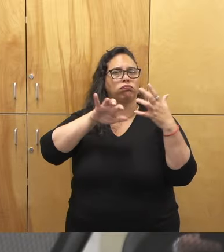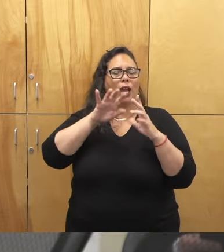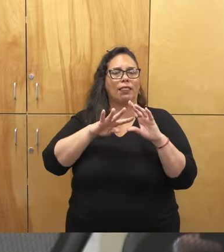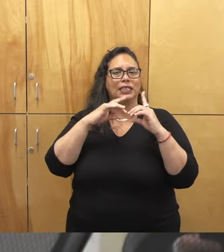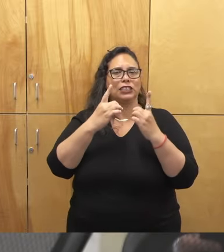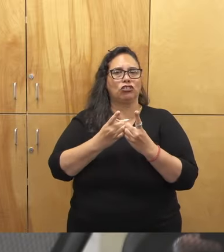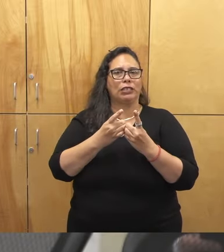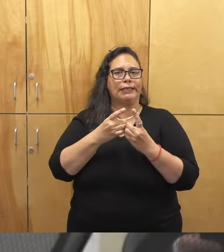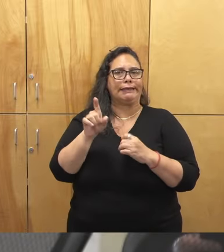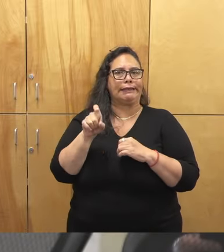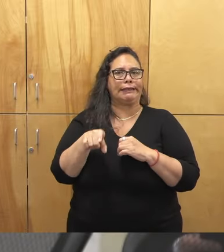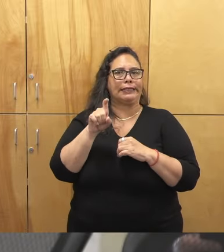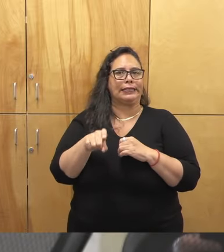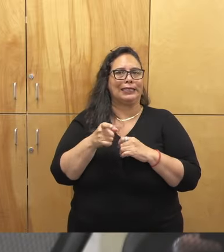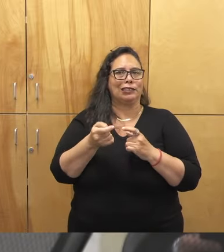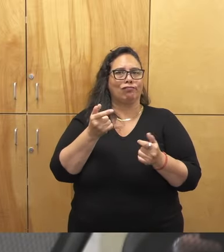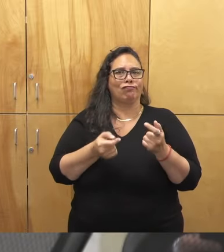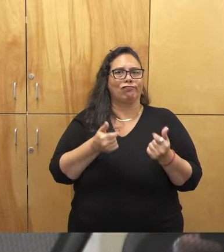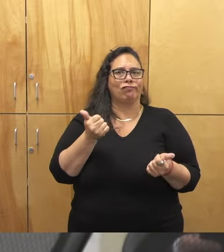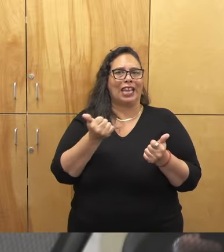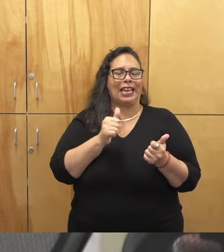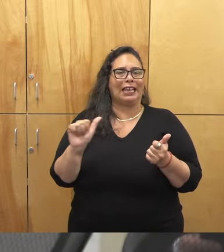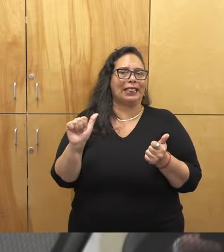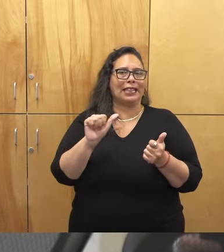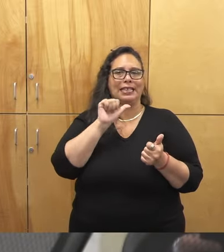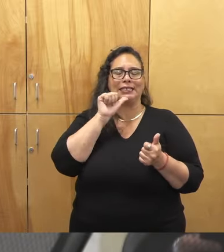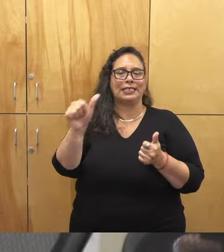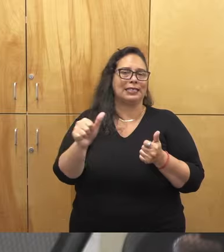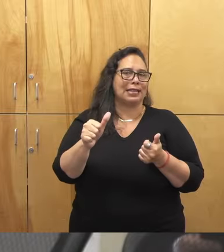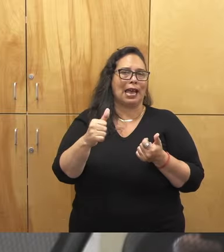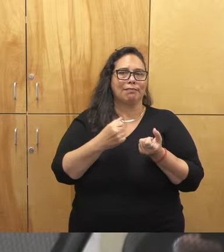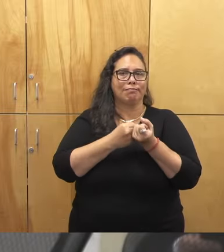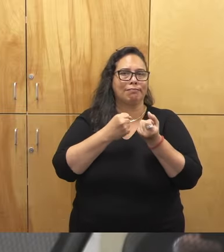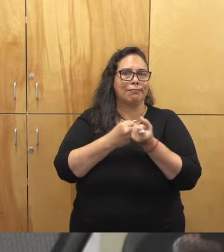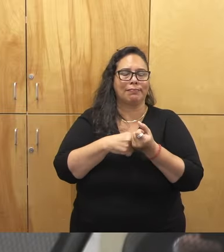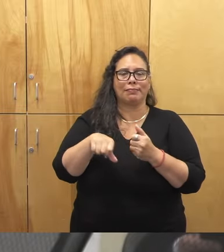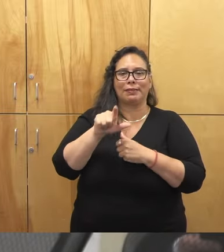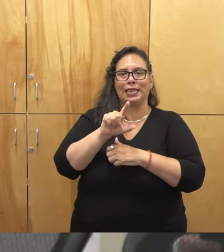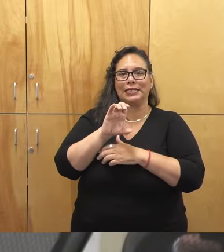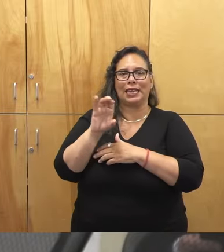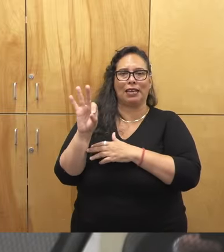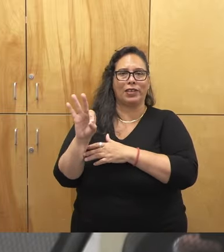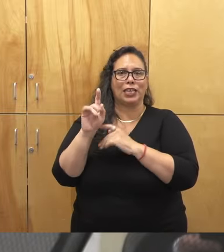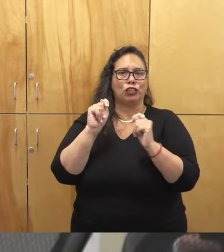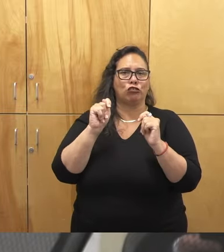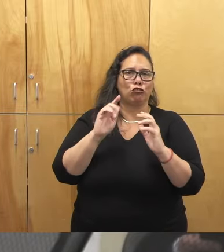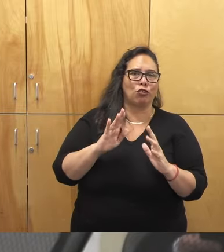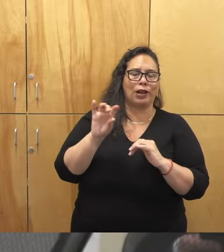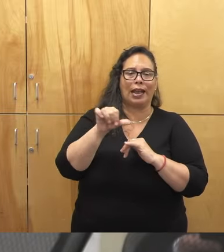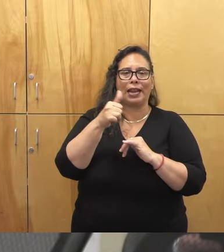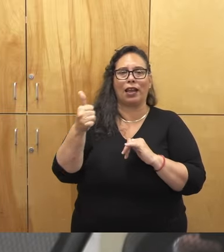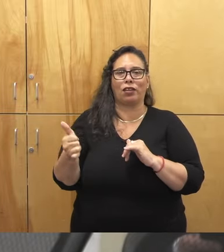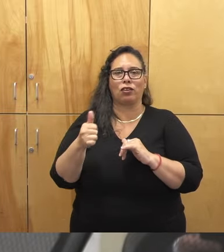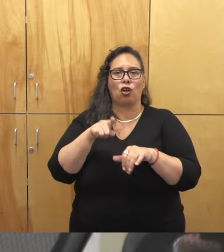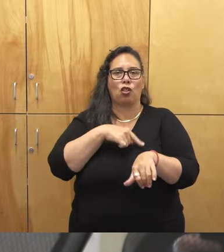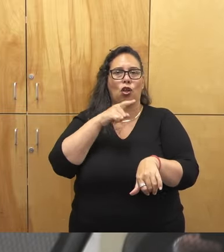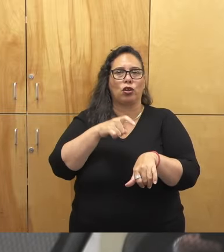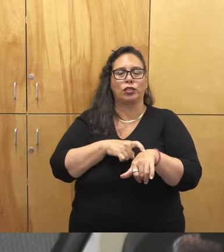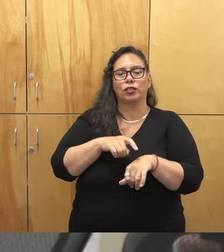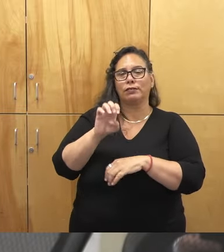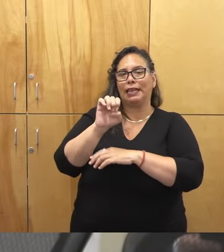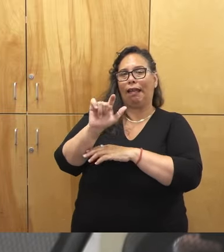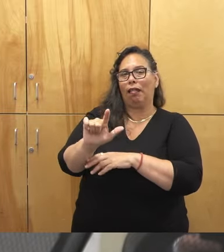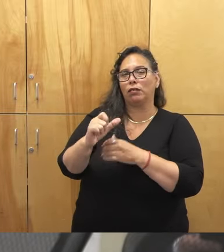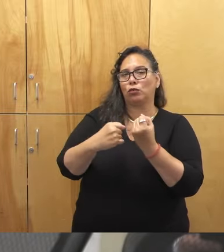district's insistence to take out anything that is not funded by the LCFF, including tutoring and many of the other long-term English learner